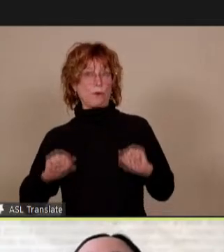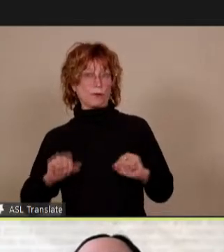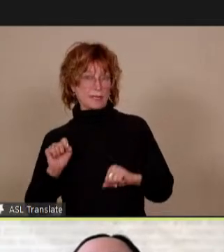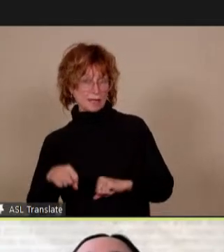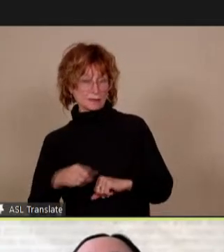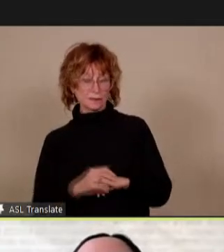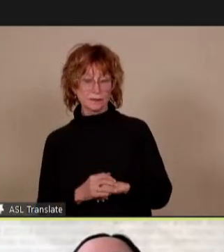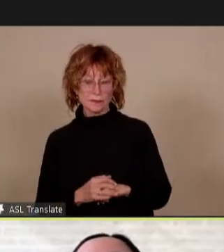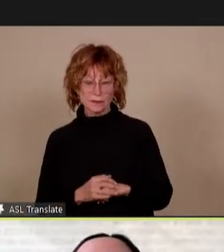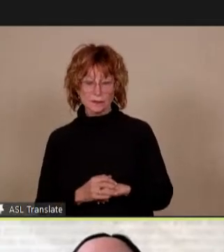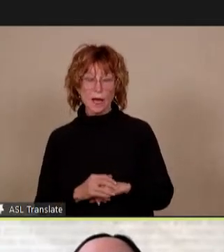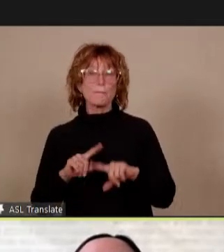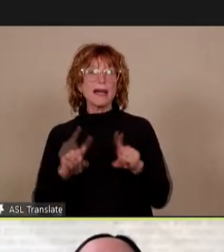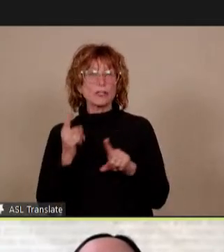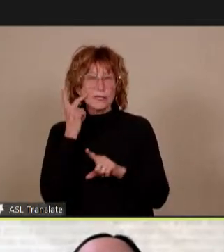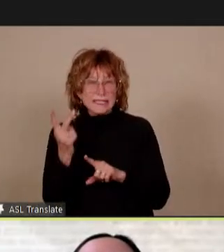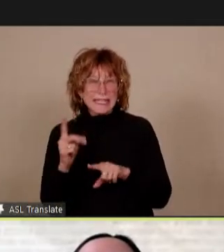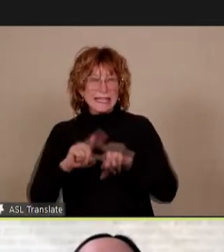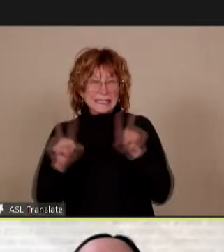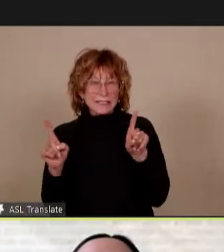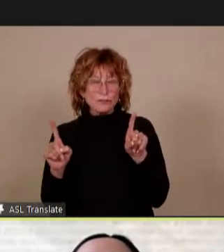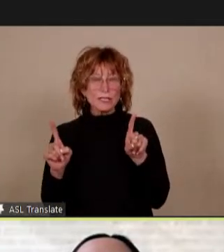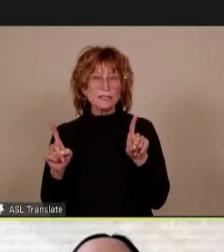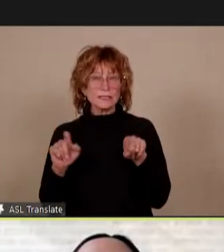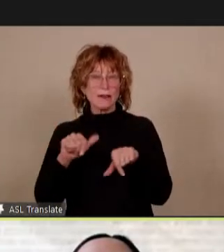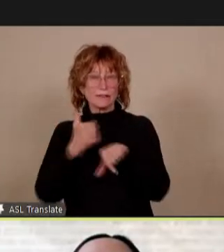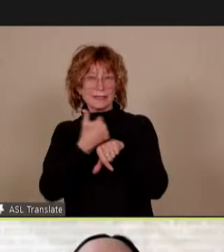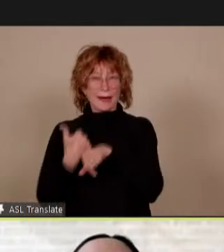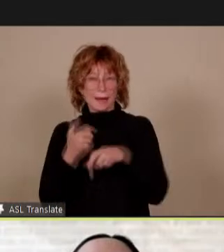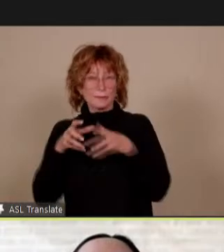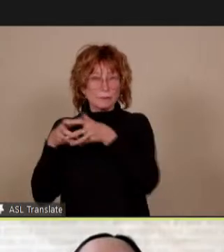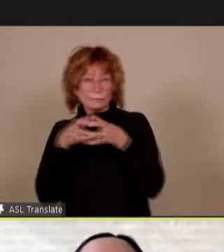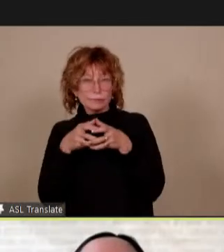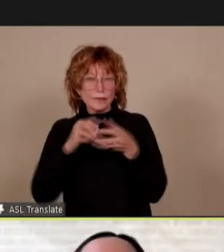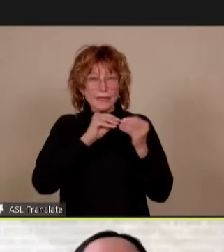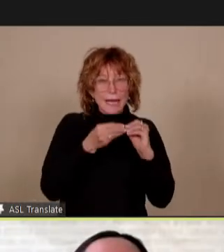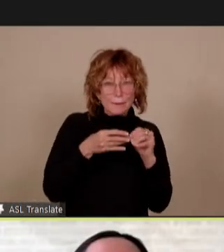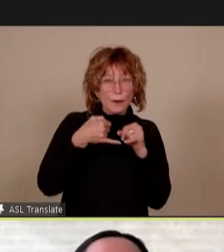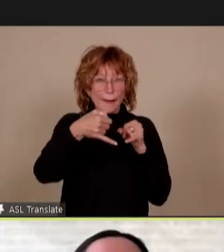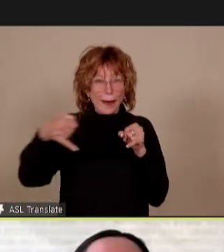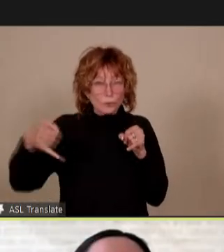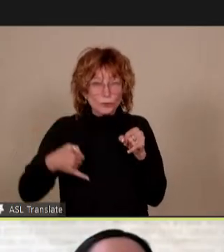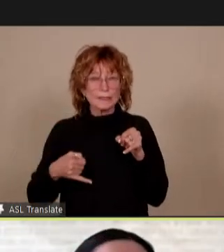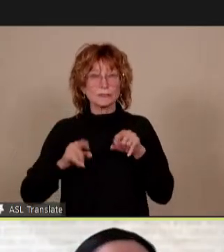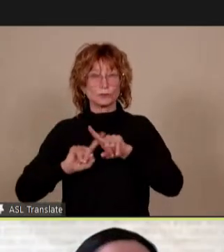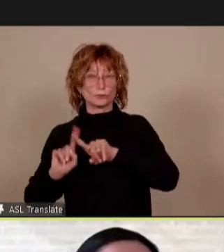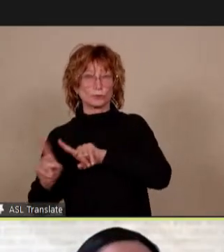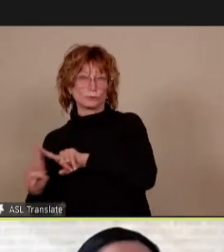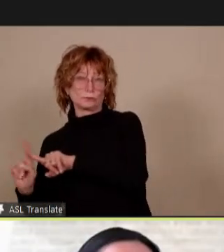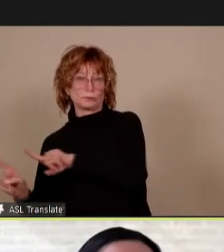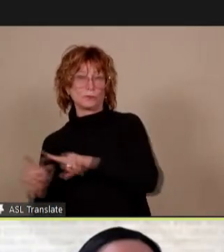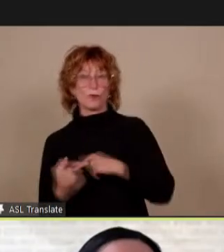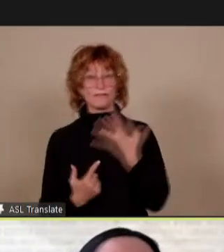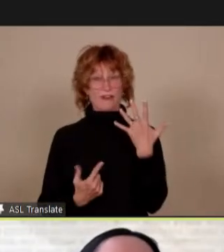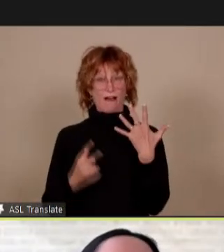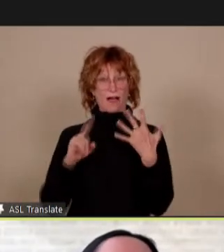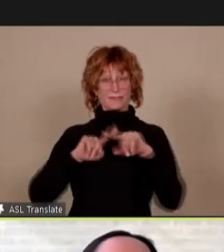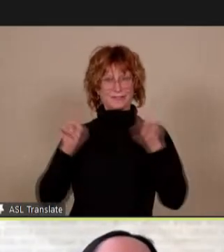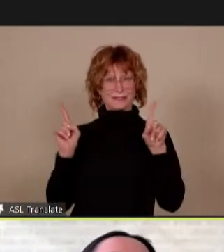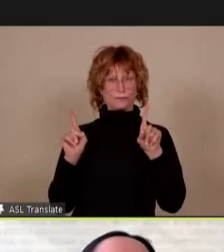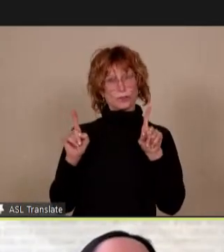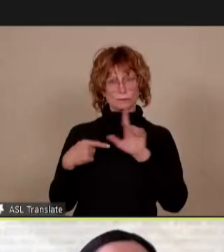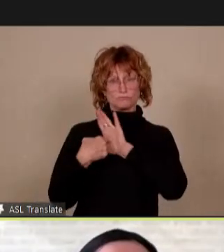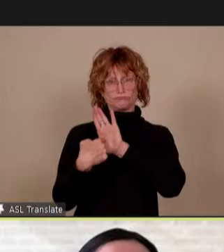You'll just be seeing the differences in variation for the numbers as well as the boundaries for each of those options.